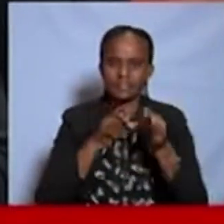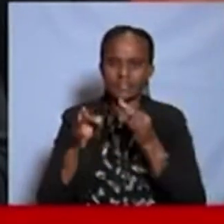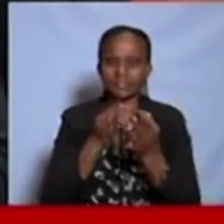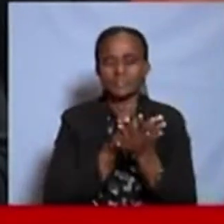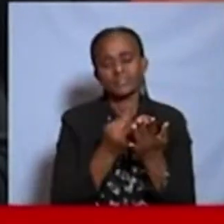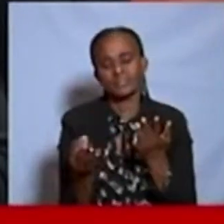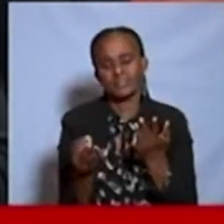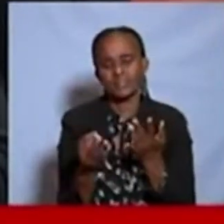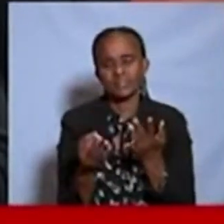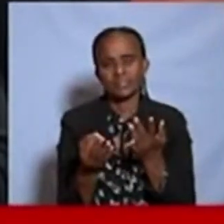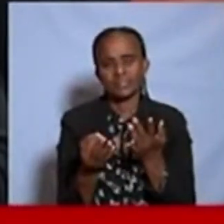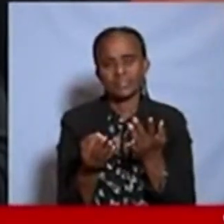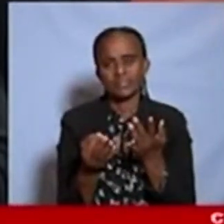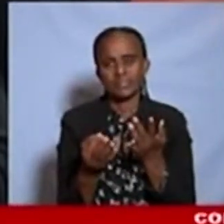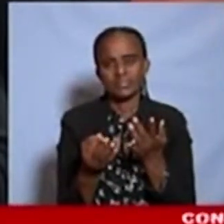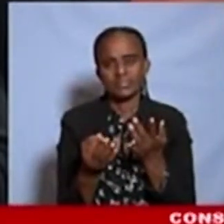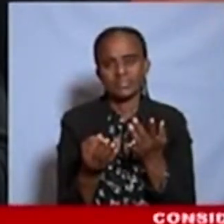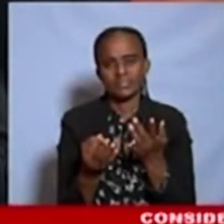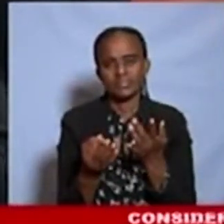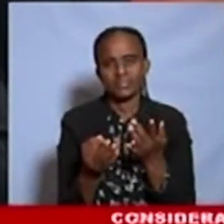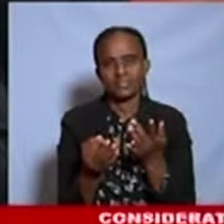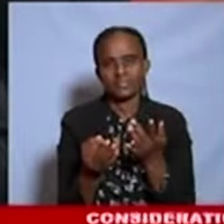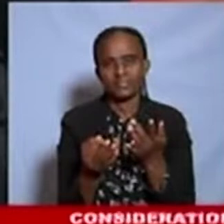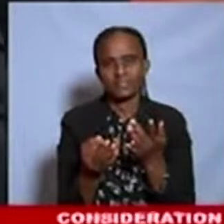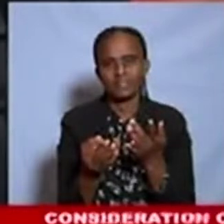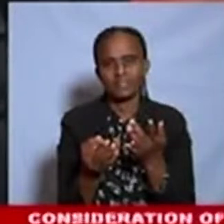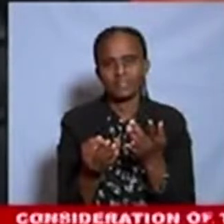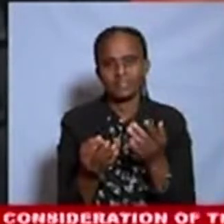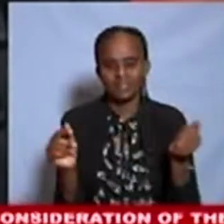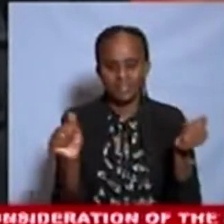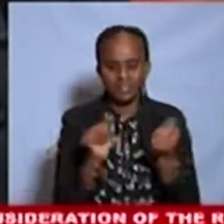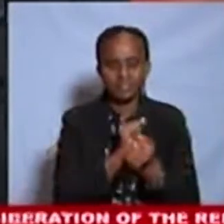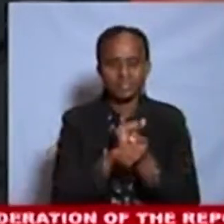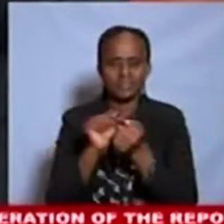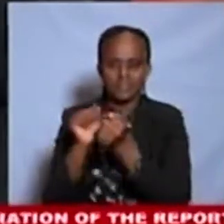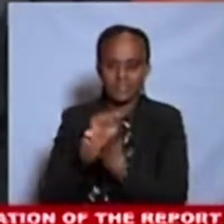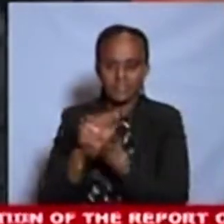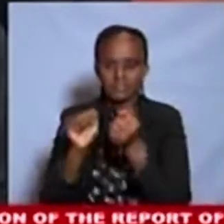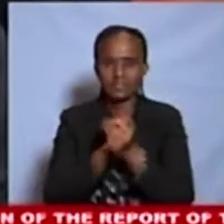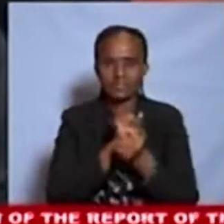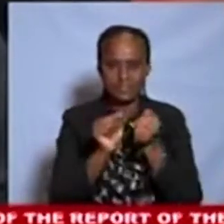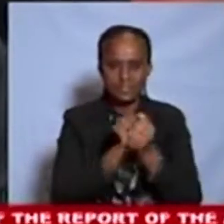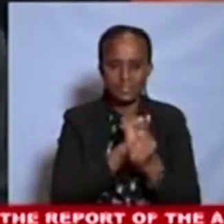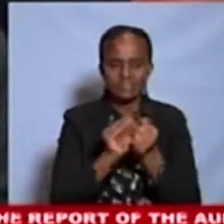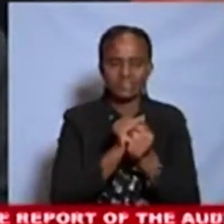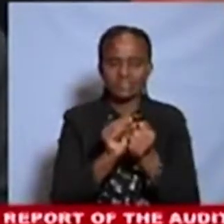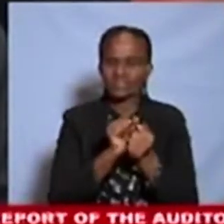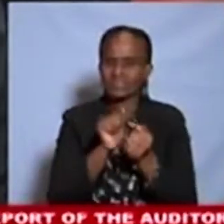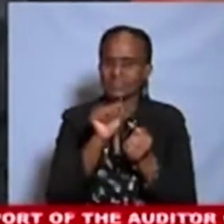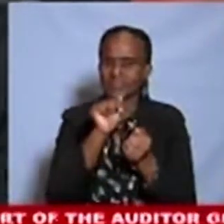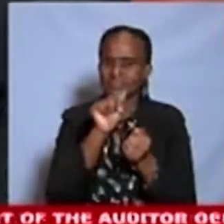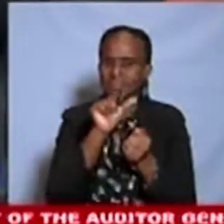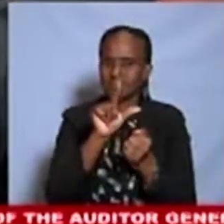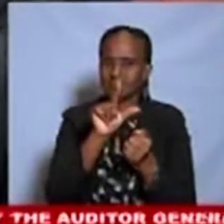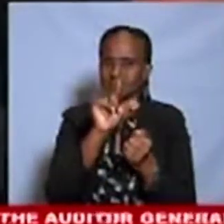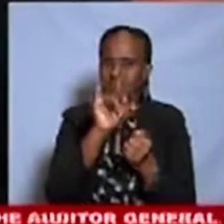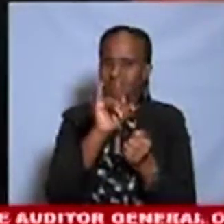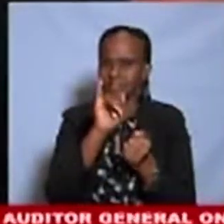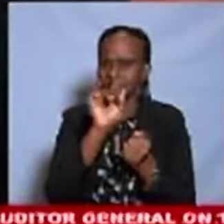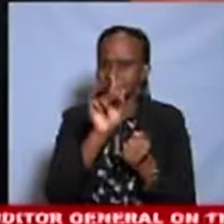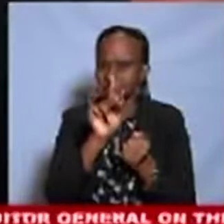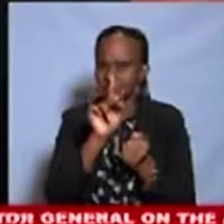failure, to the damage of the drilling rig without